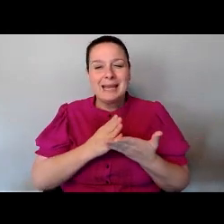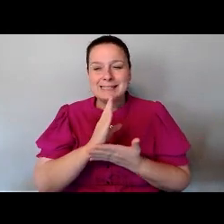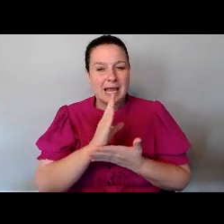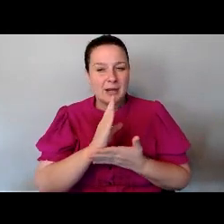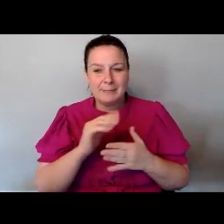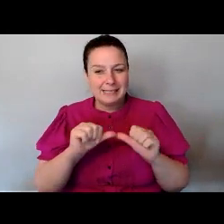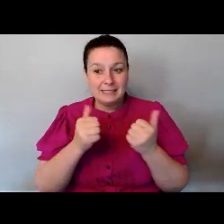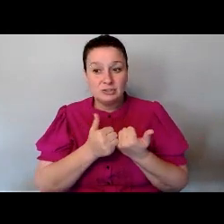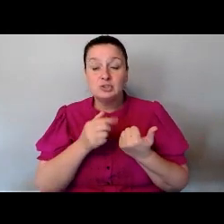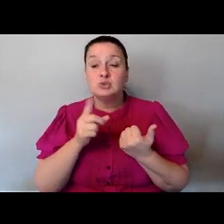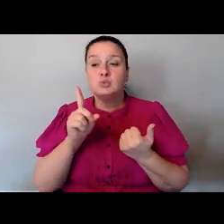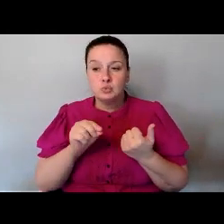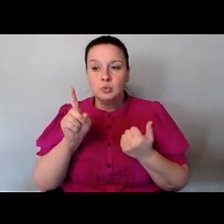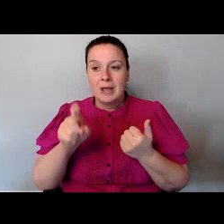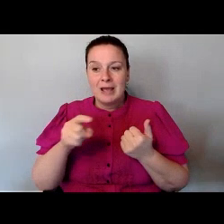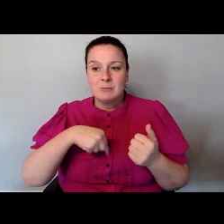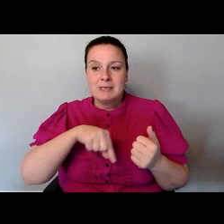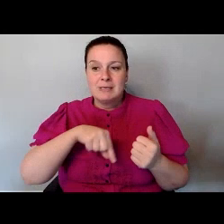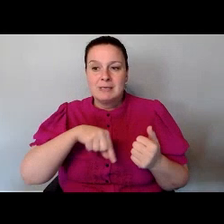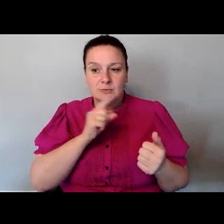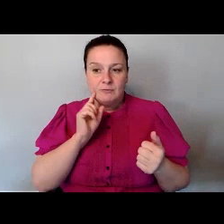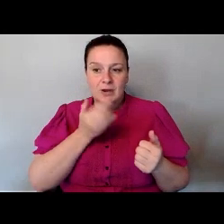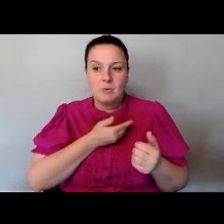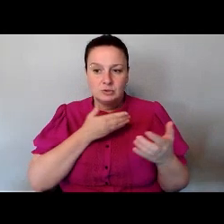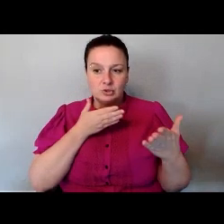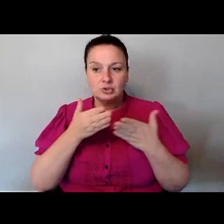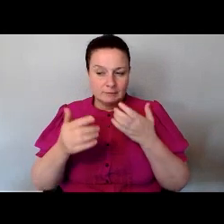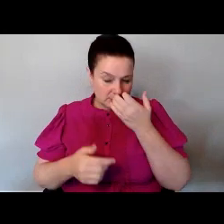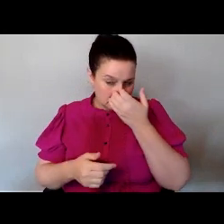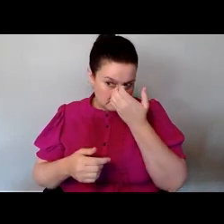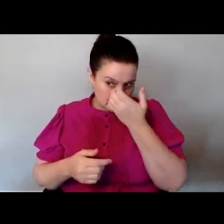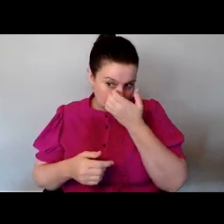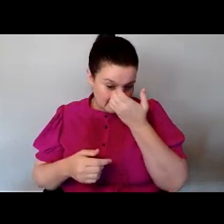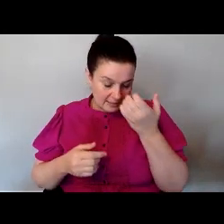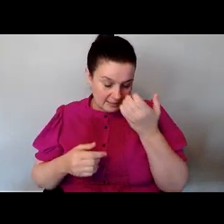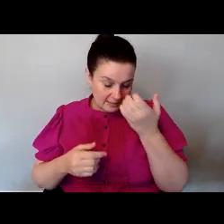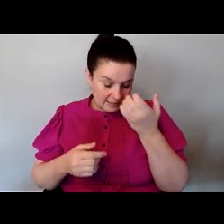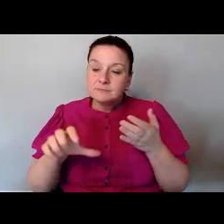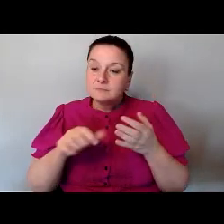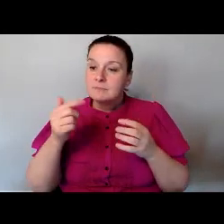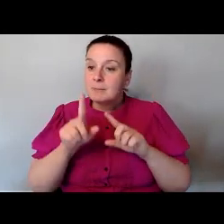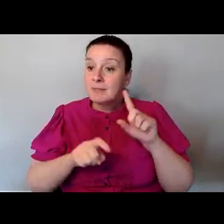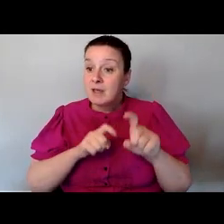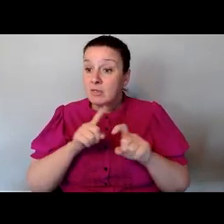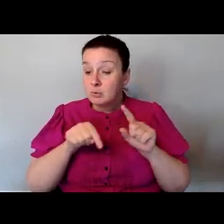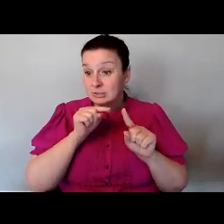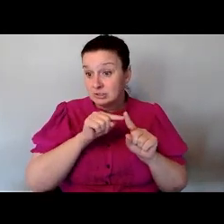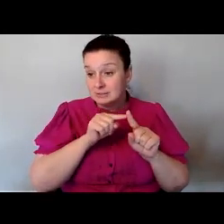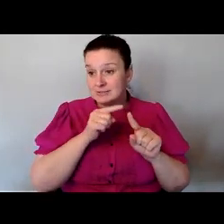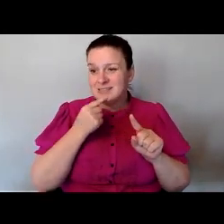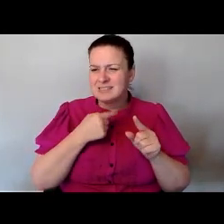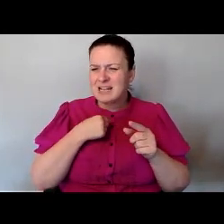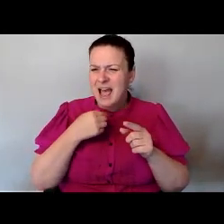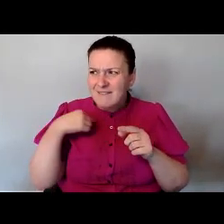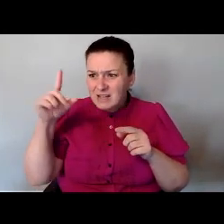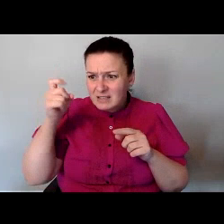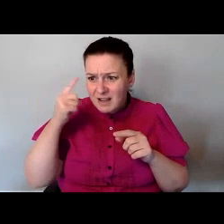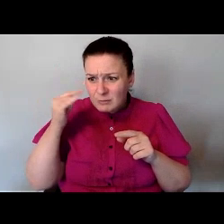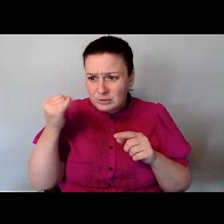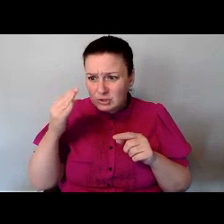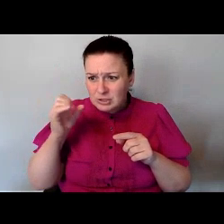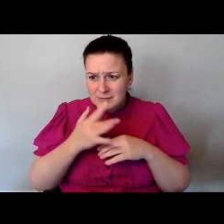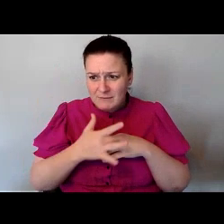you do have to be eligible for our services. And then some of the other questions here are also, are there government jobs available or just